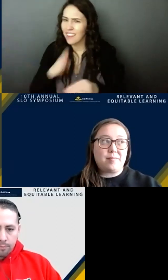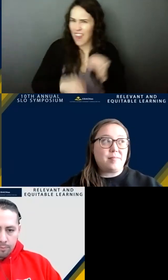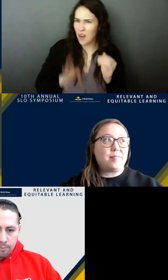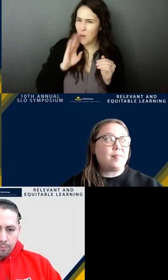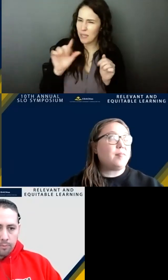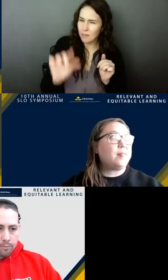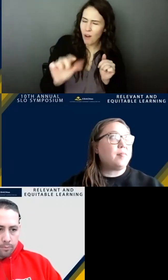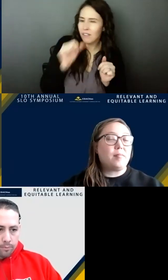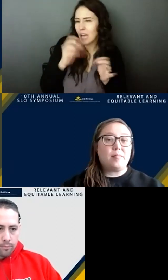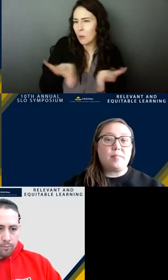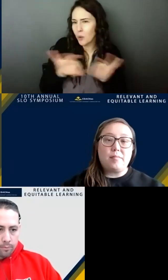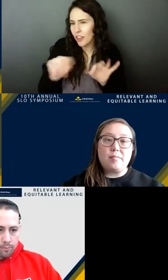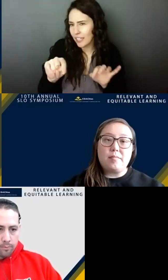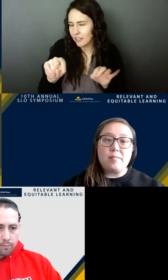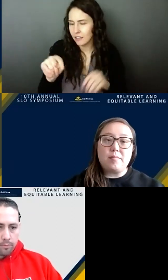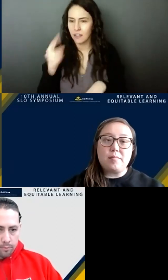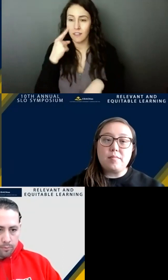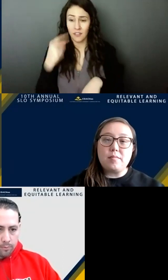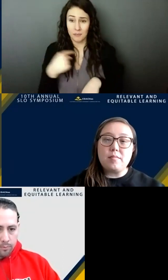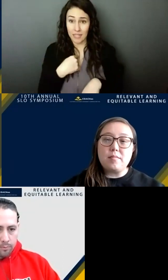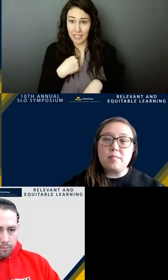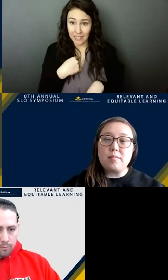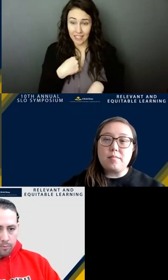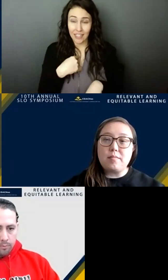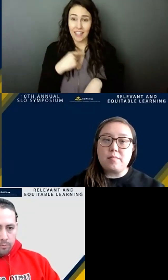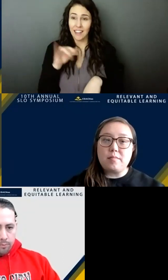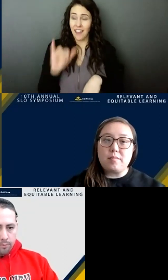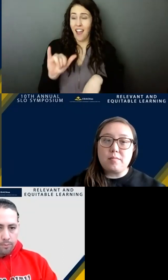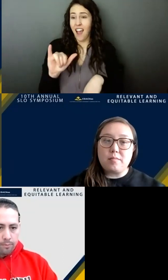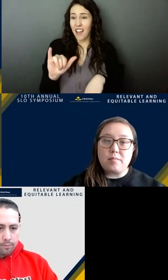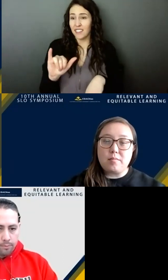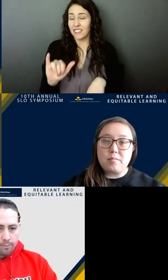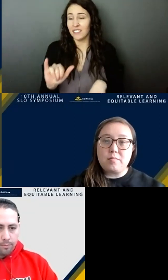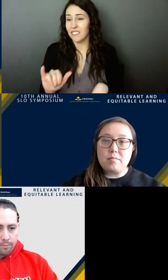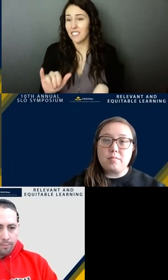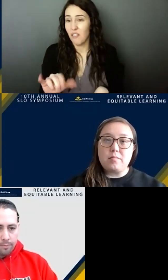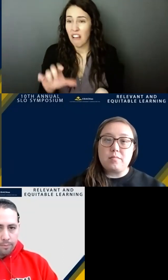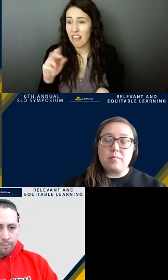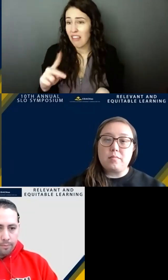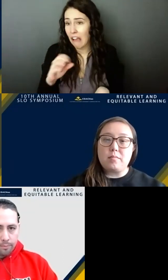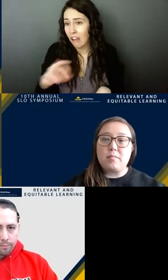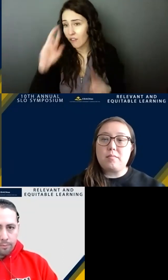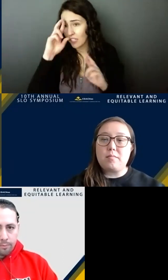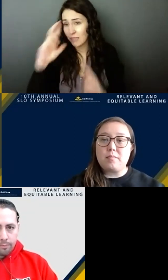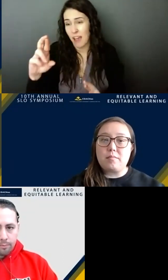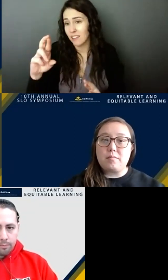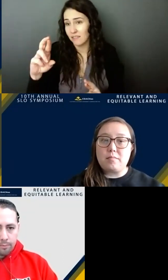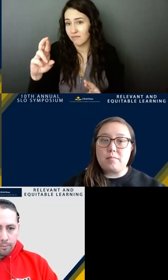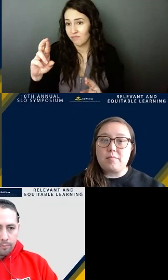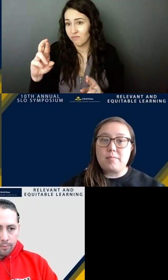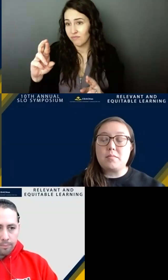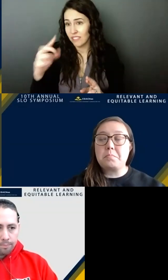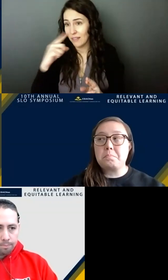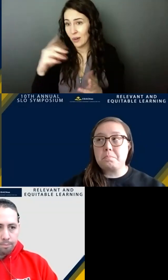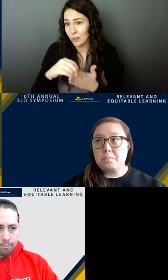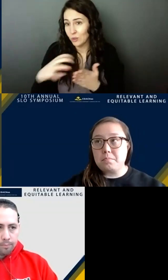me, I think that is the lack of respect and lack of protection of students that we're not taking this step